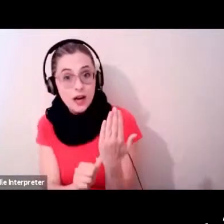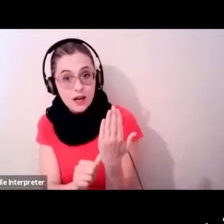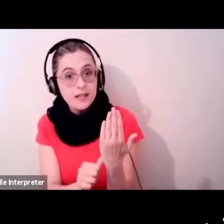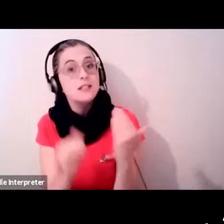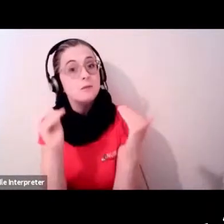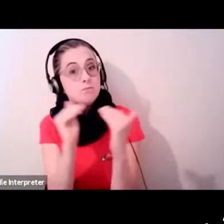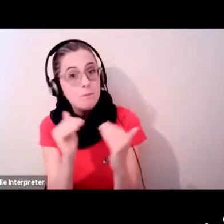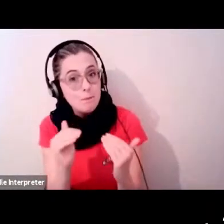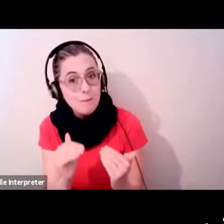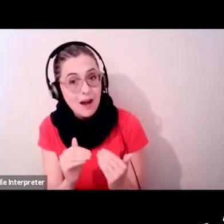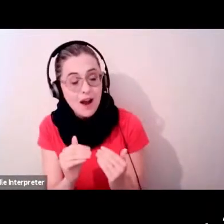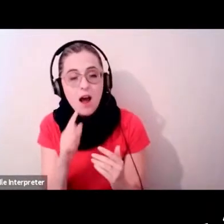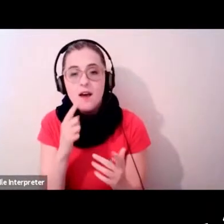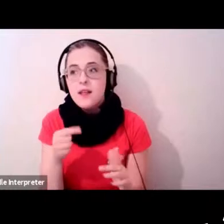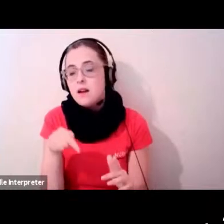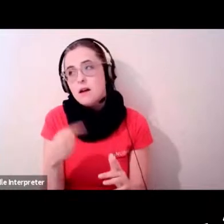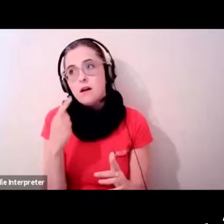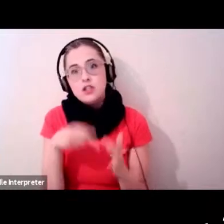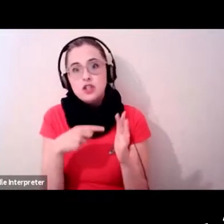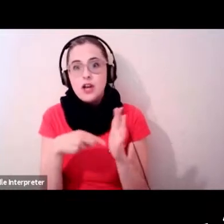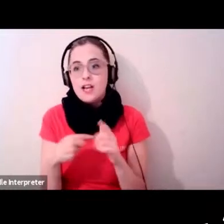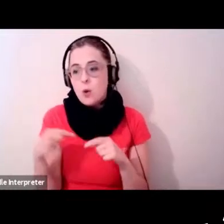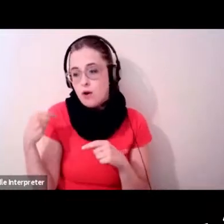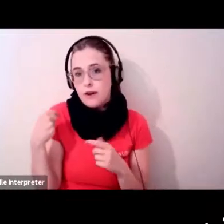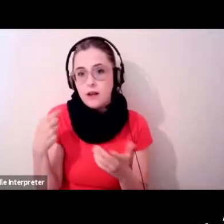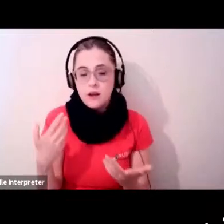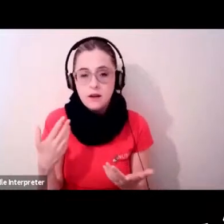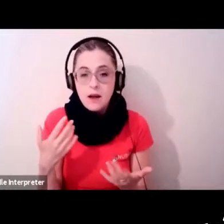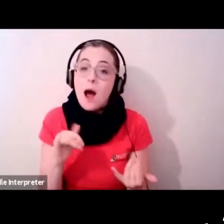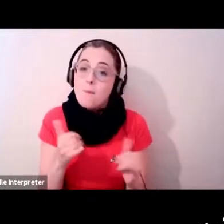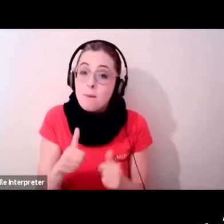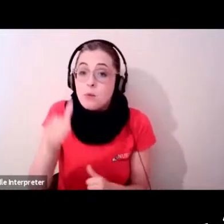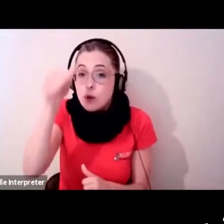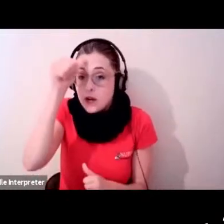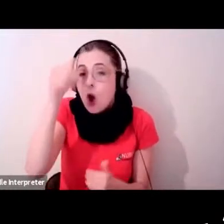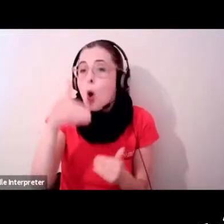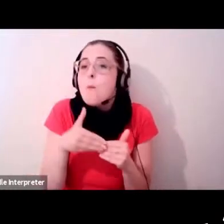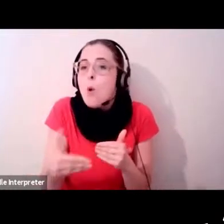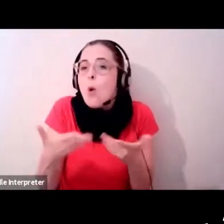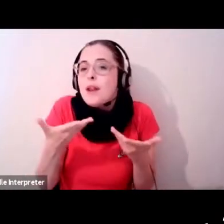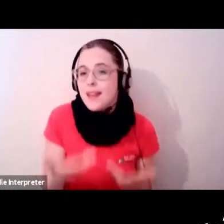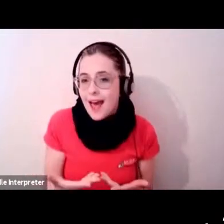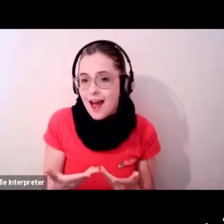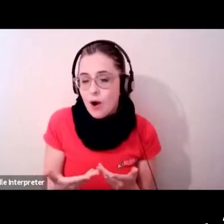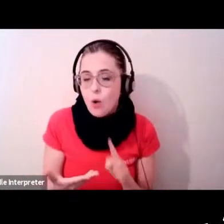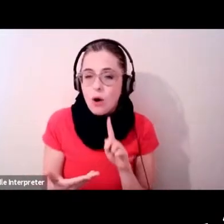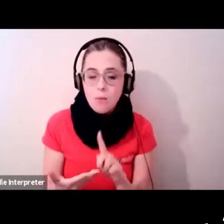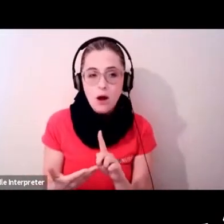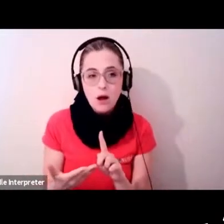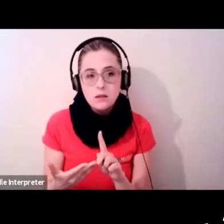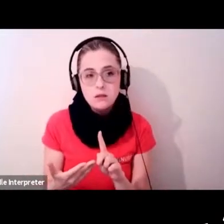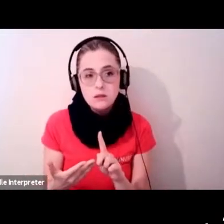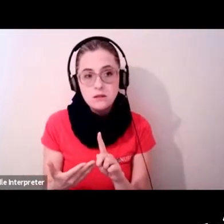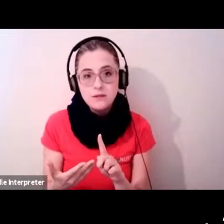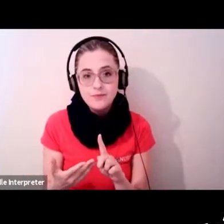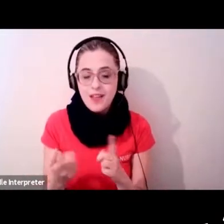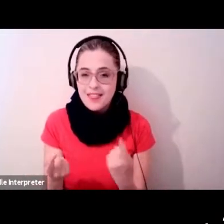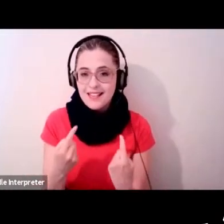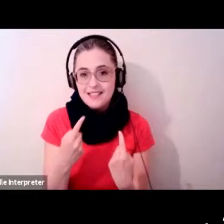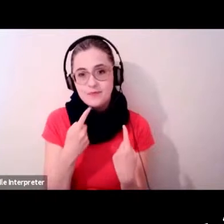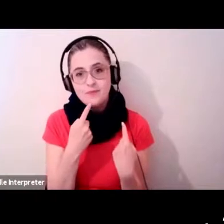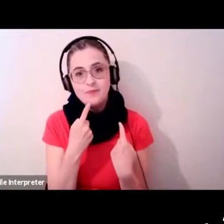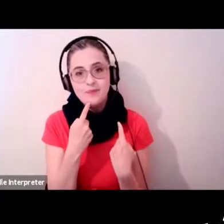that moment in January. And maybe we know some more about that now. From these